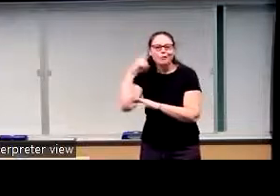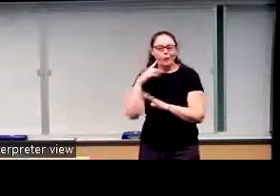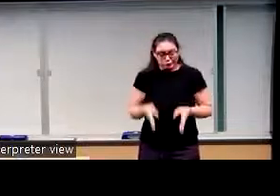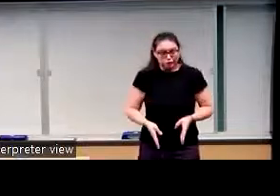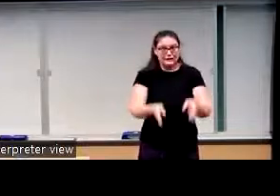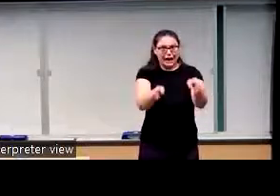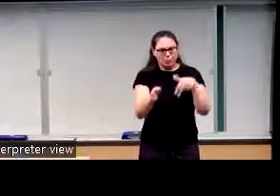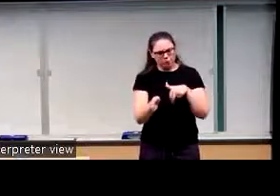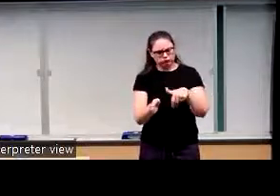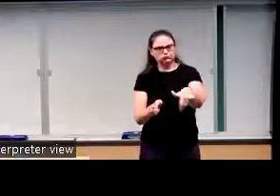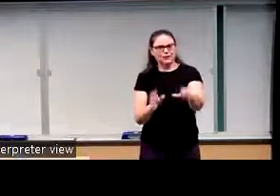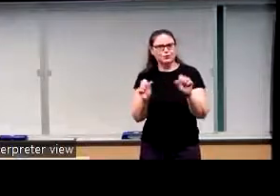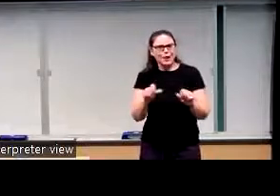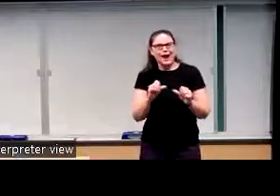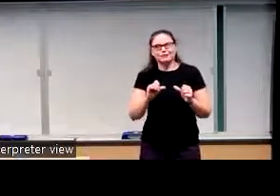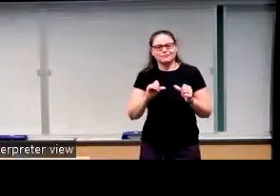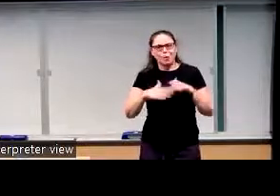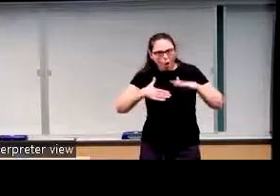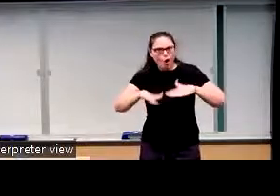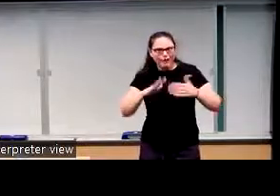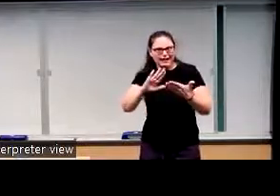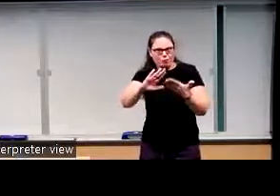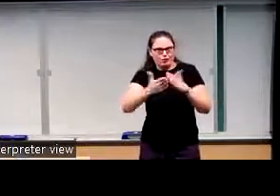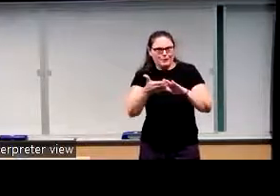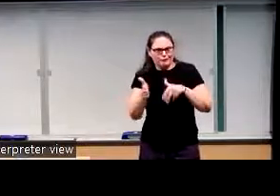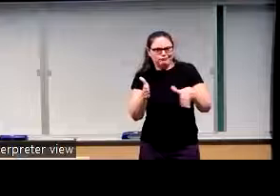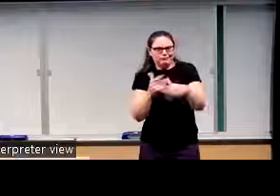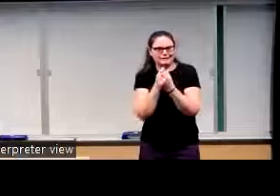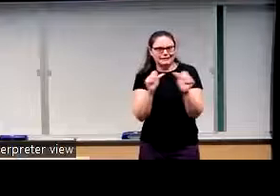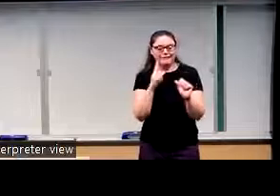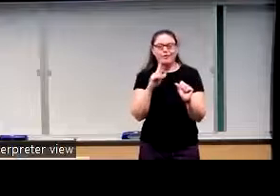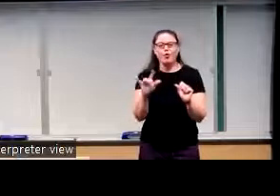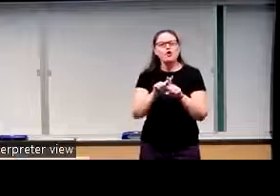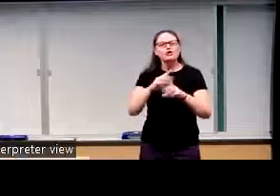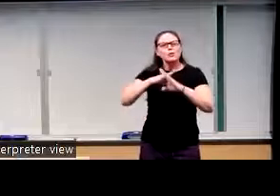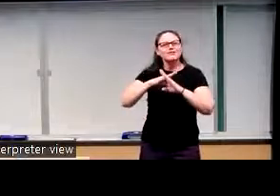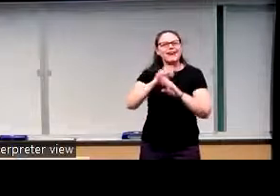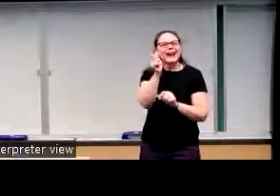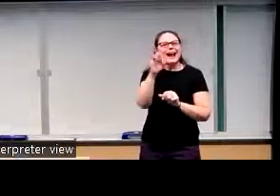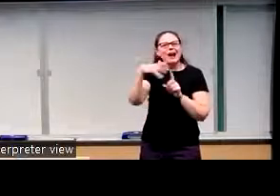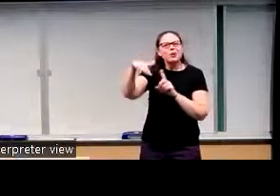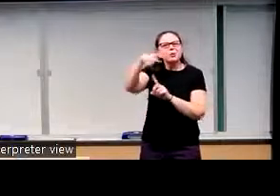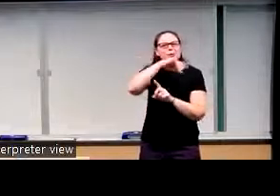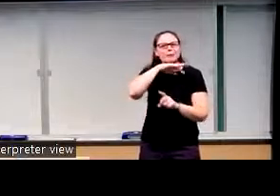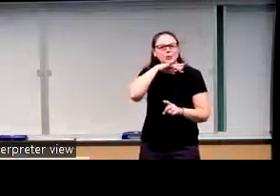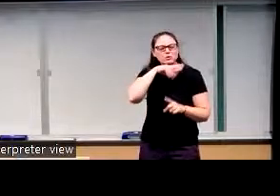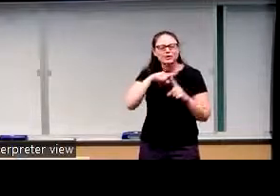walkable communities. Also policies that reduce air pollution so people feel comfortable going outside